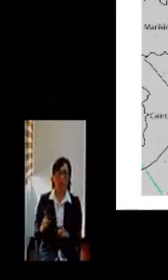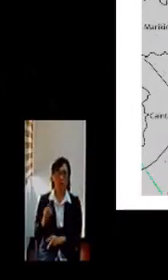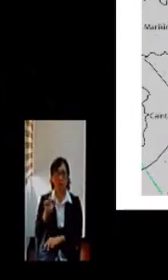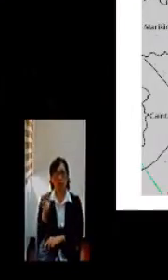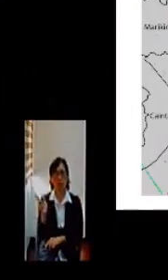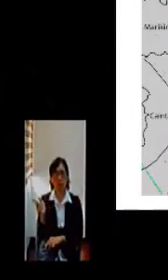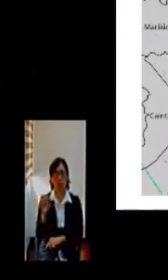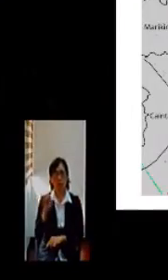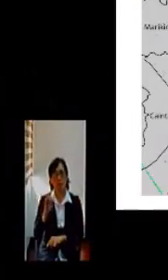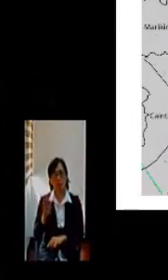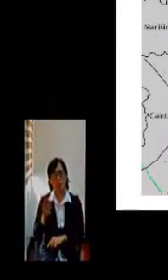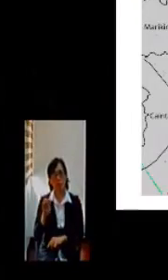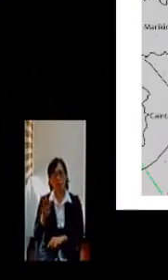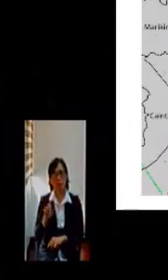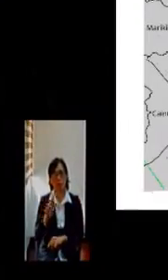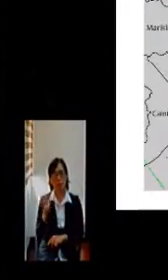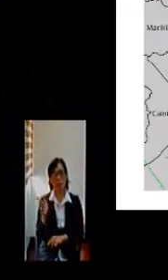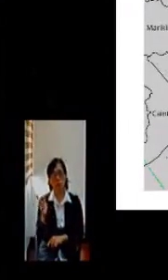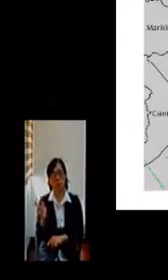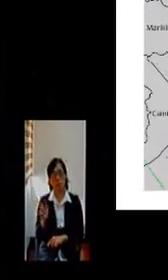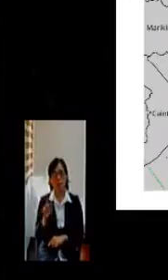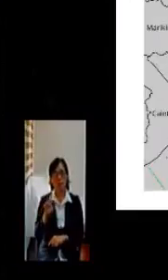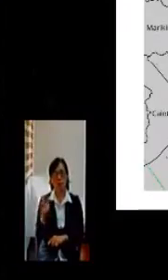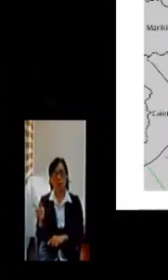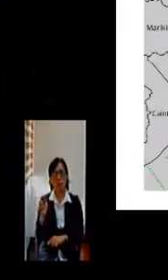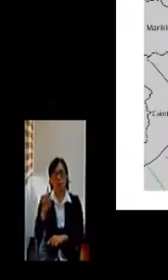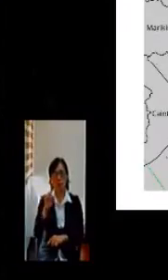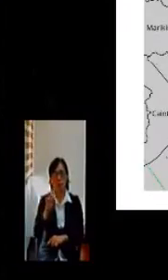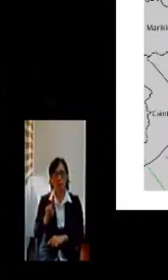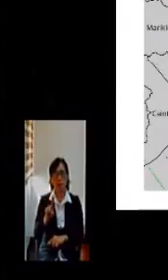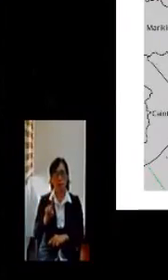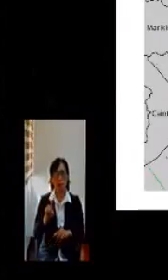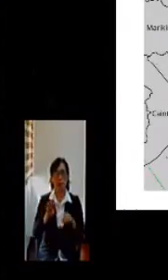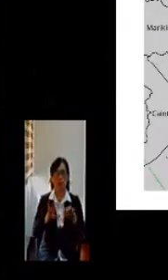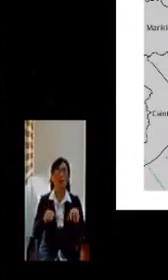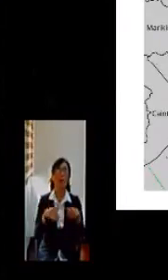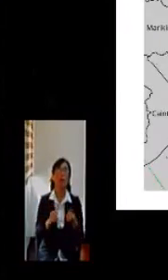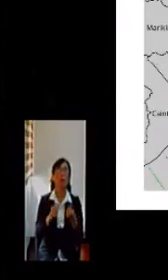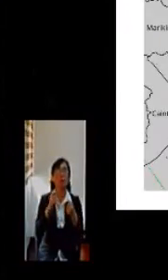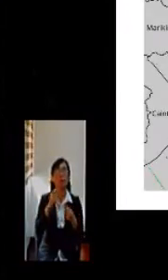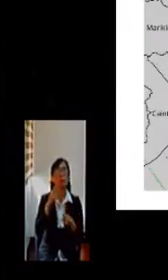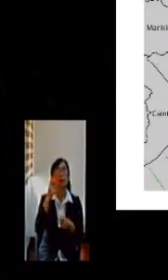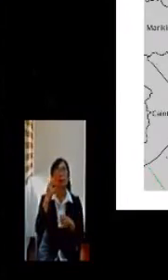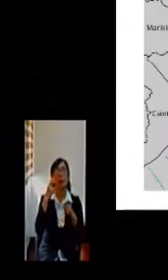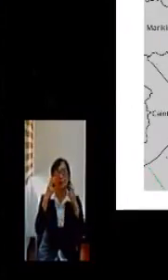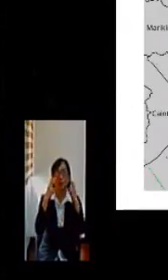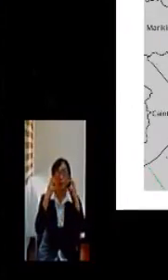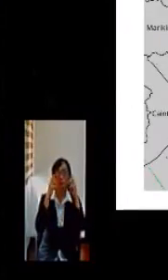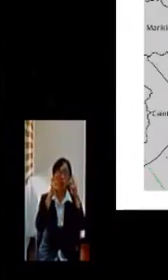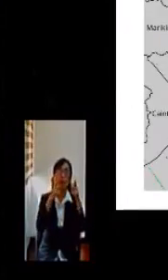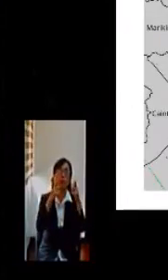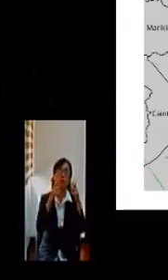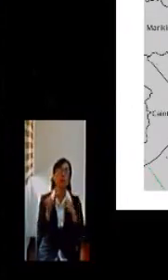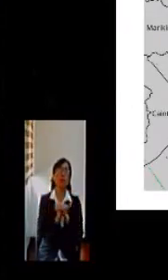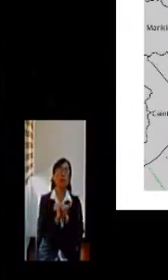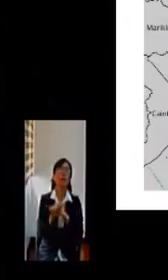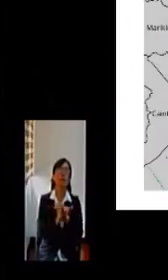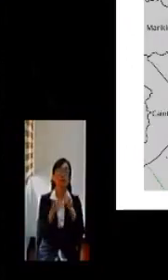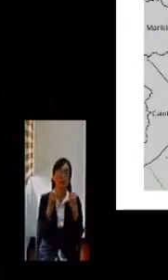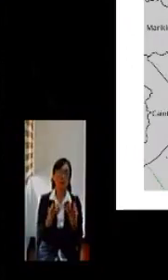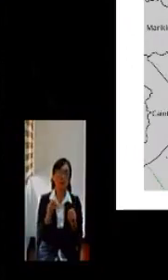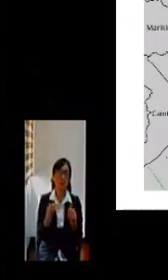by 2021, this is how it would look like because of too many